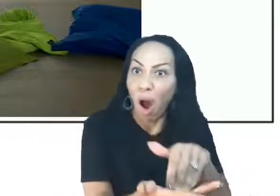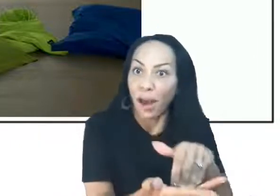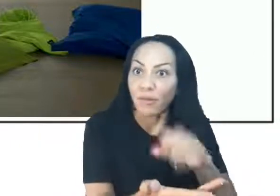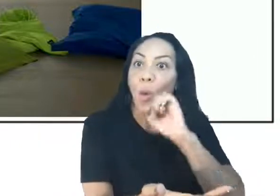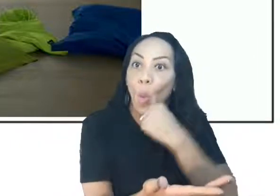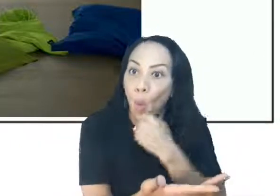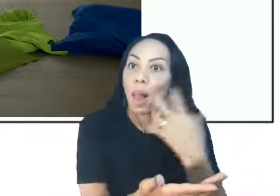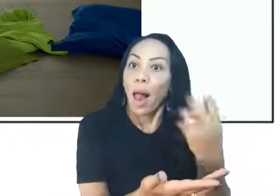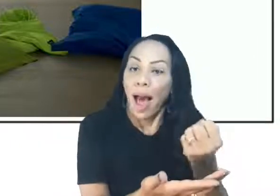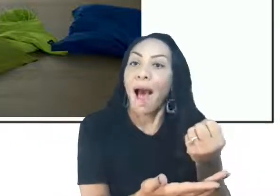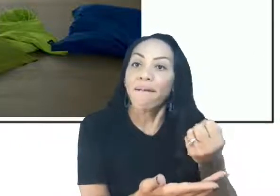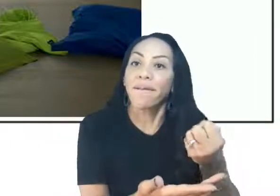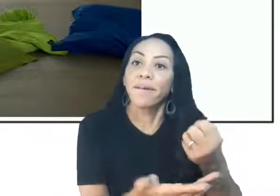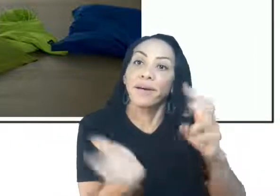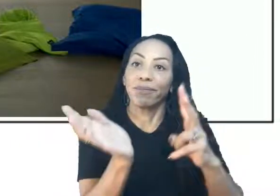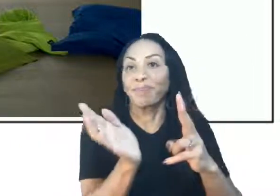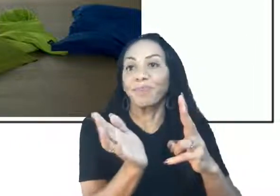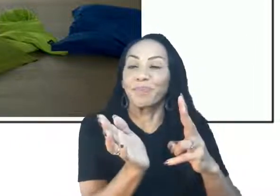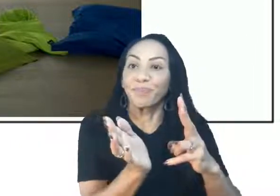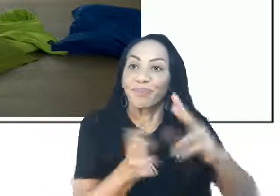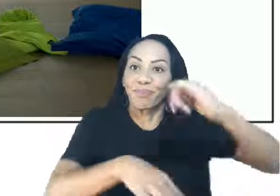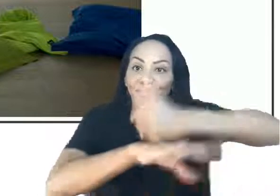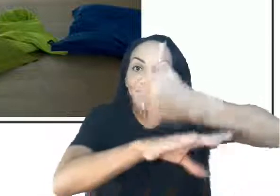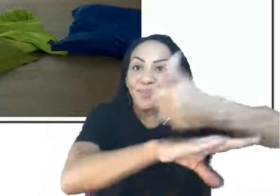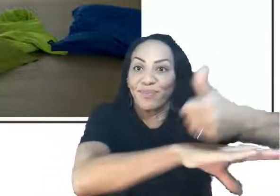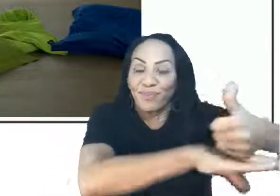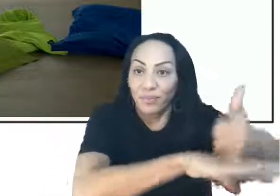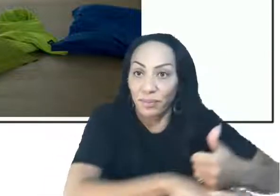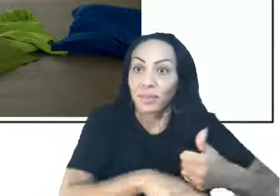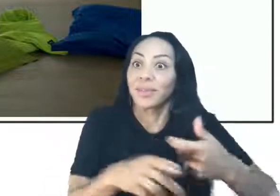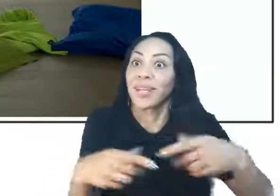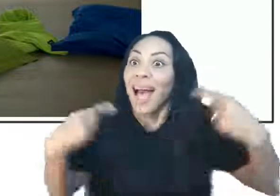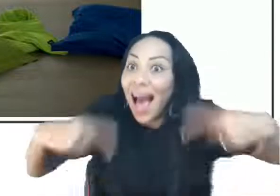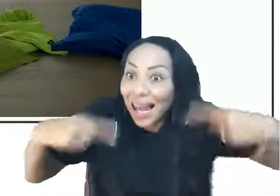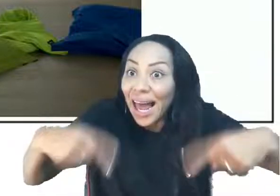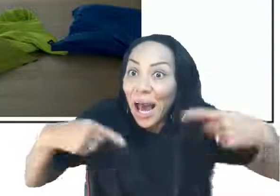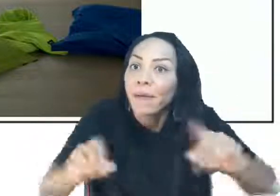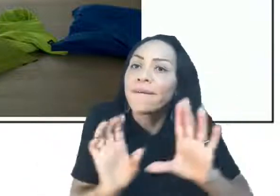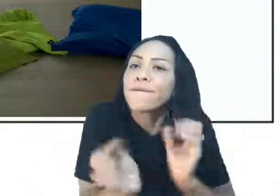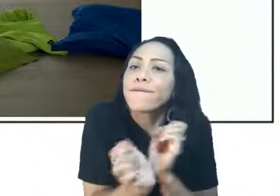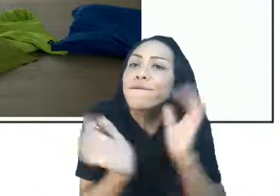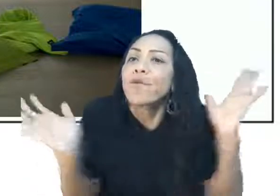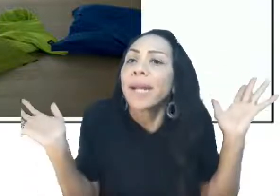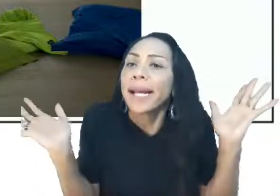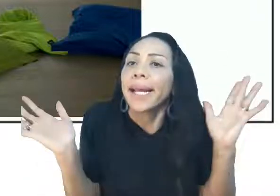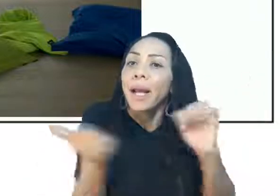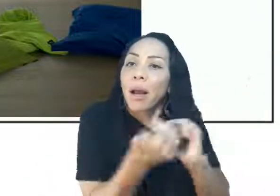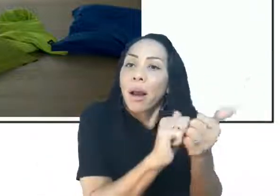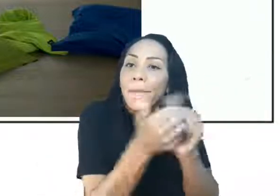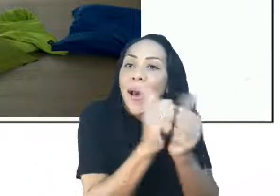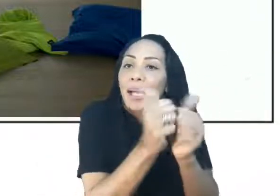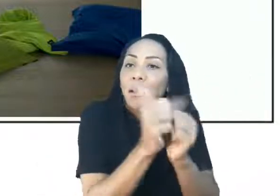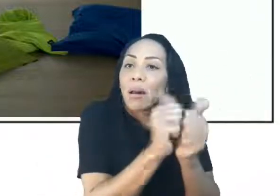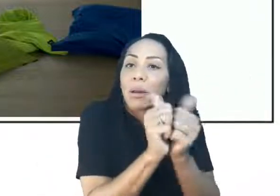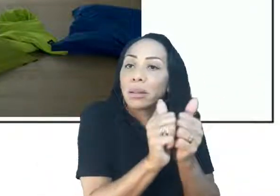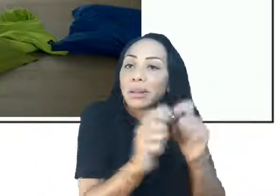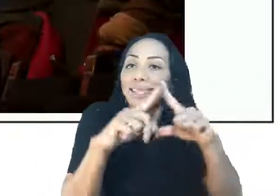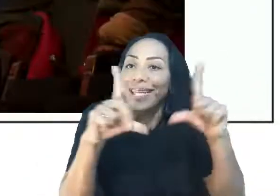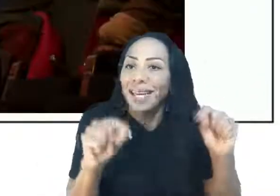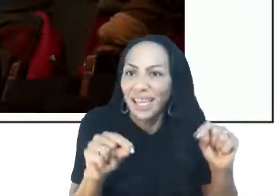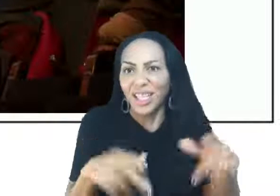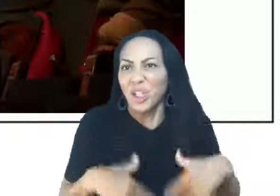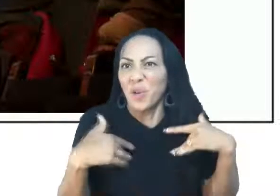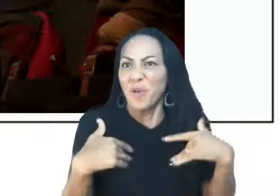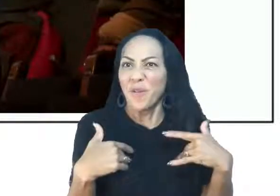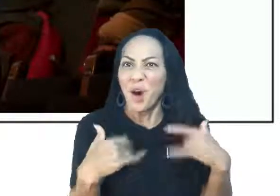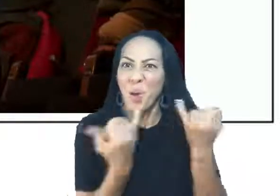everything. And you can get a free companion ticket if that makes it more possible for you to come with somebody. And this is